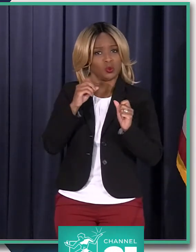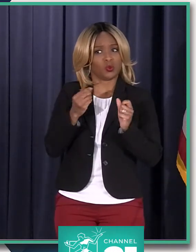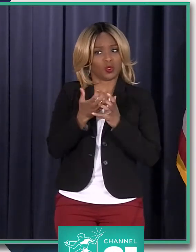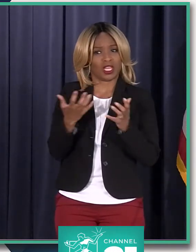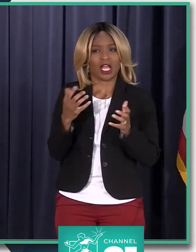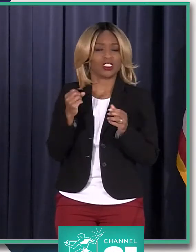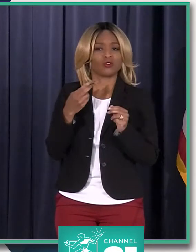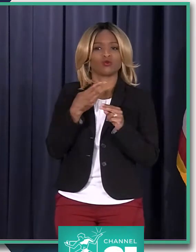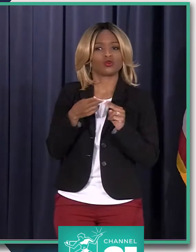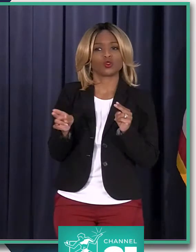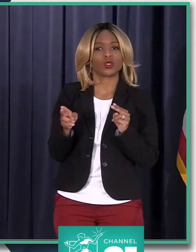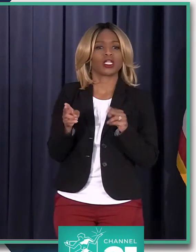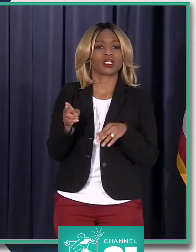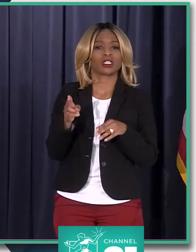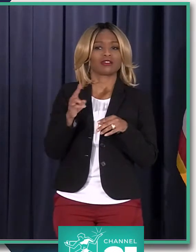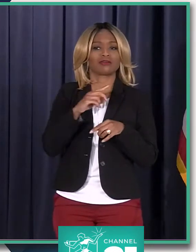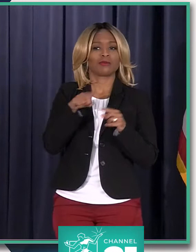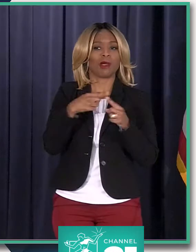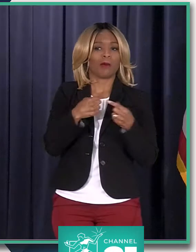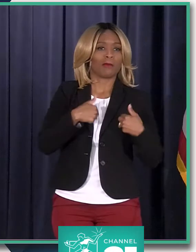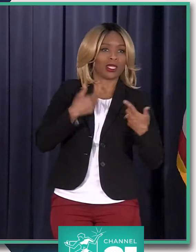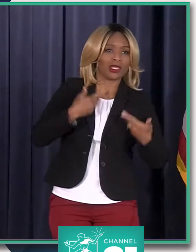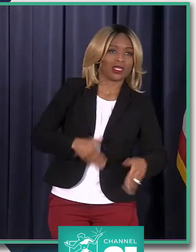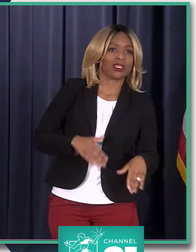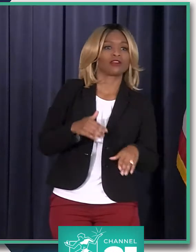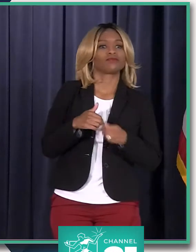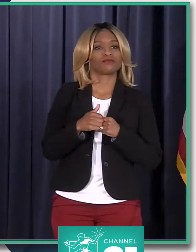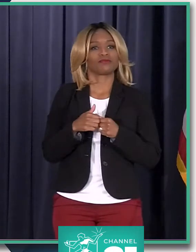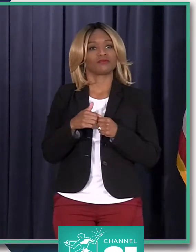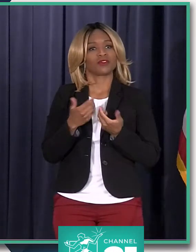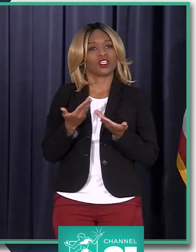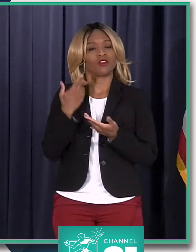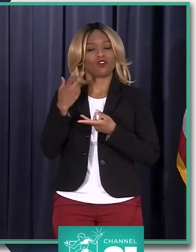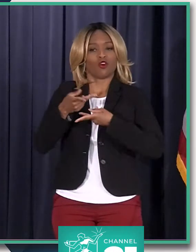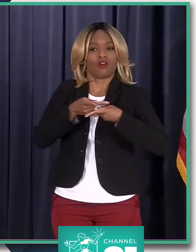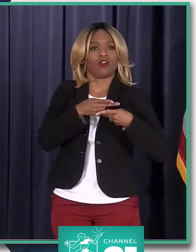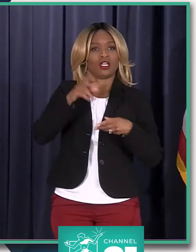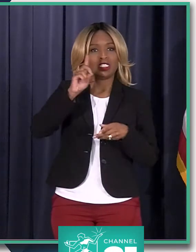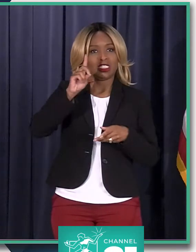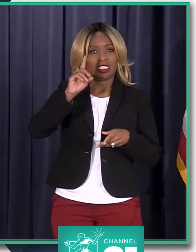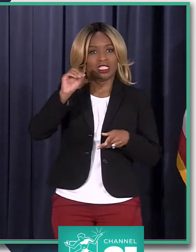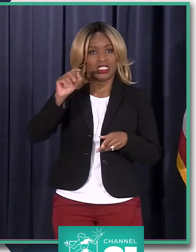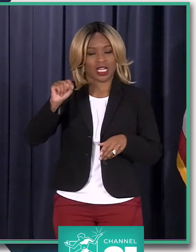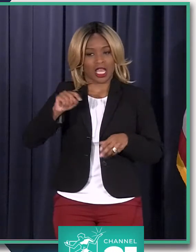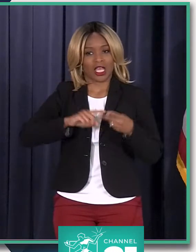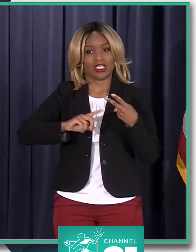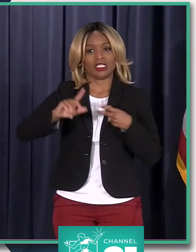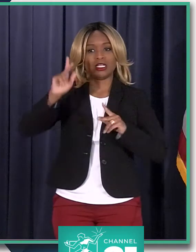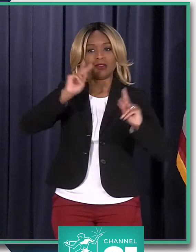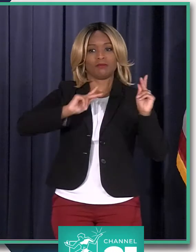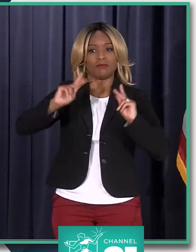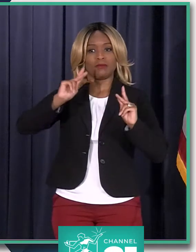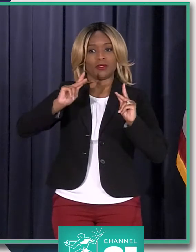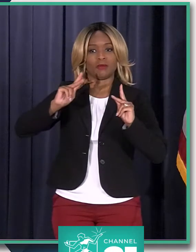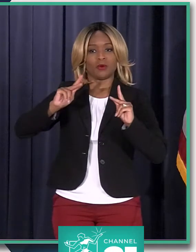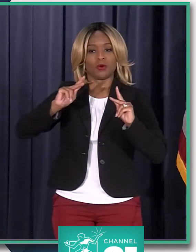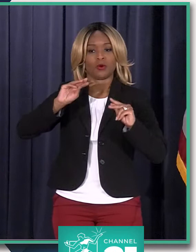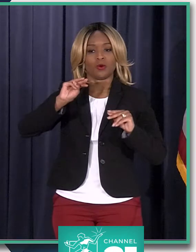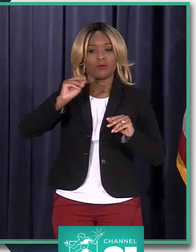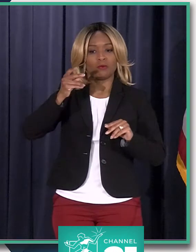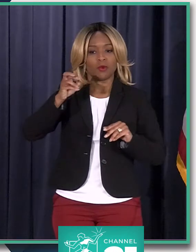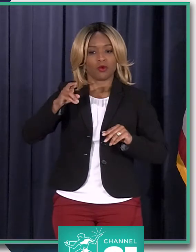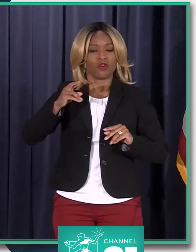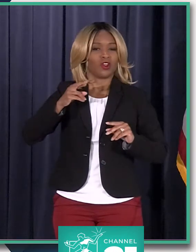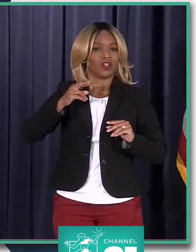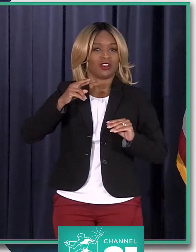just a little quick ditty about myself. So you know, I'm here to oversee DDOT, the People Mover, mobility, and anything else